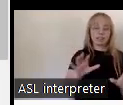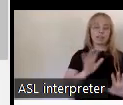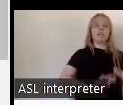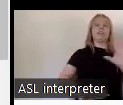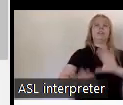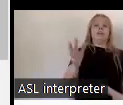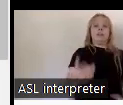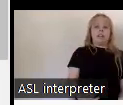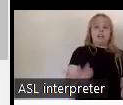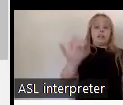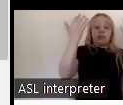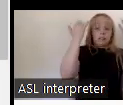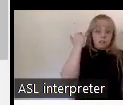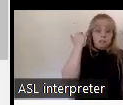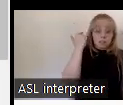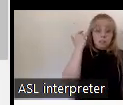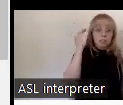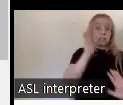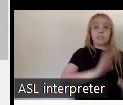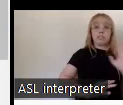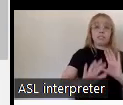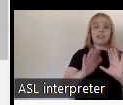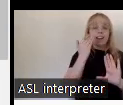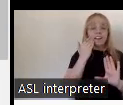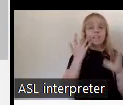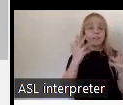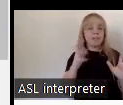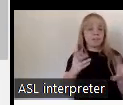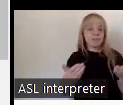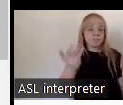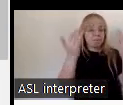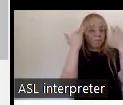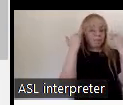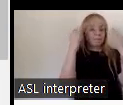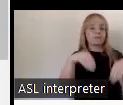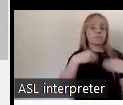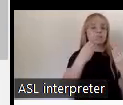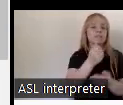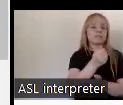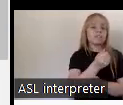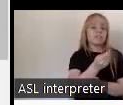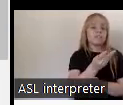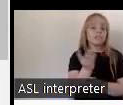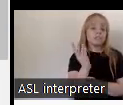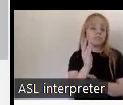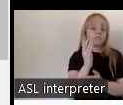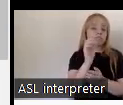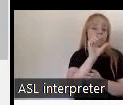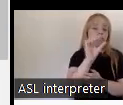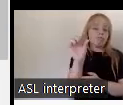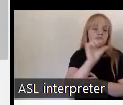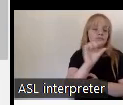overwhelming any more than they might already be. So we've given just a few spaces rather than just given